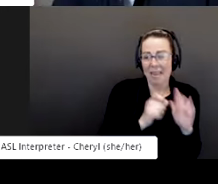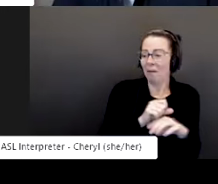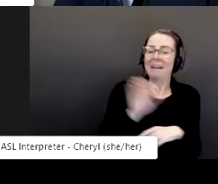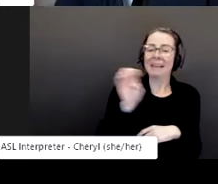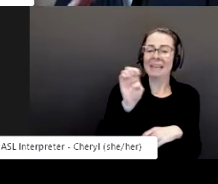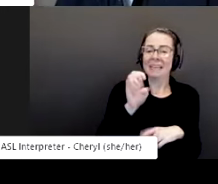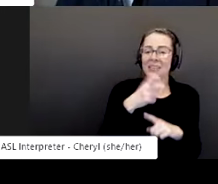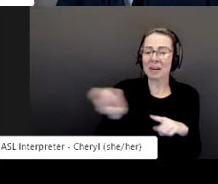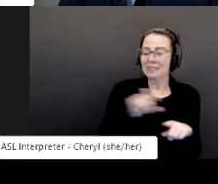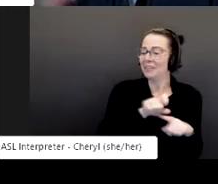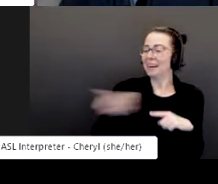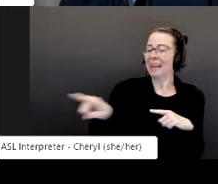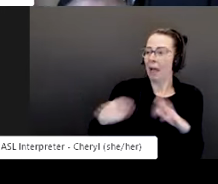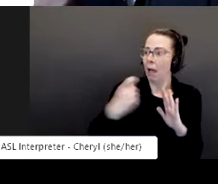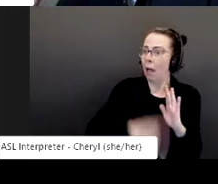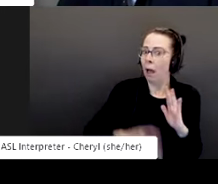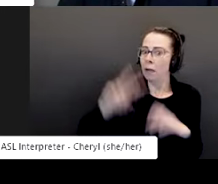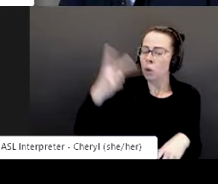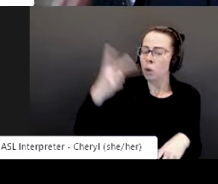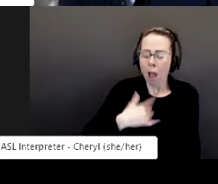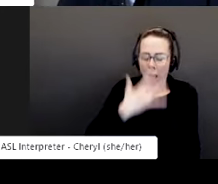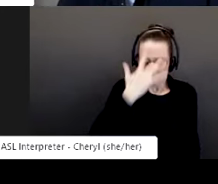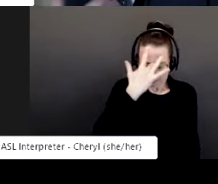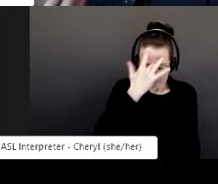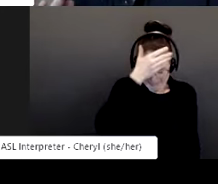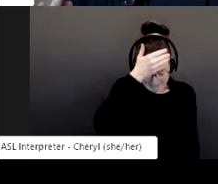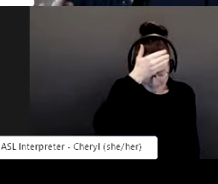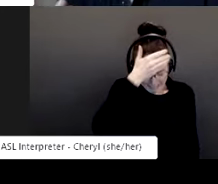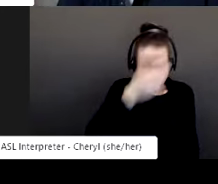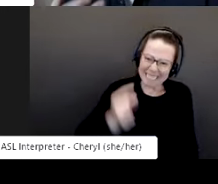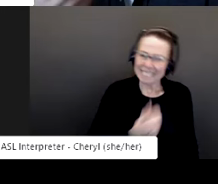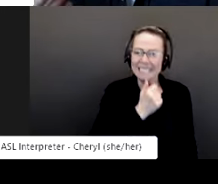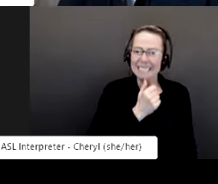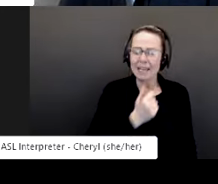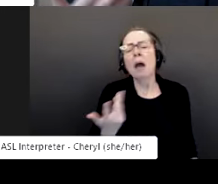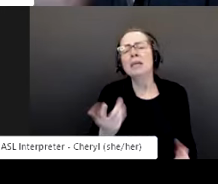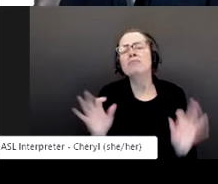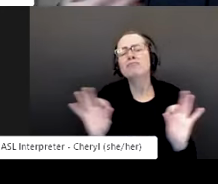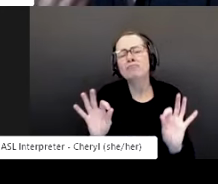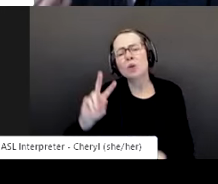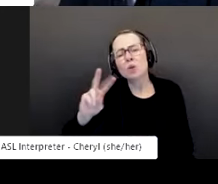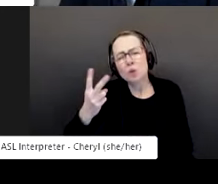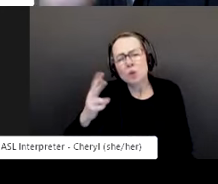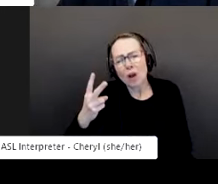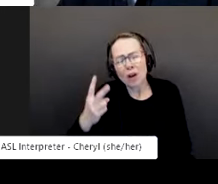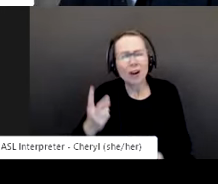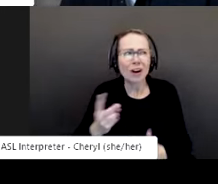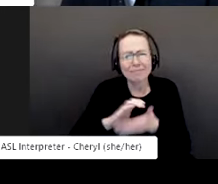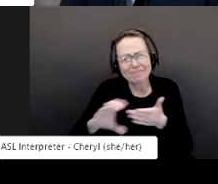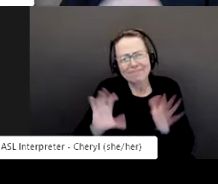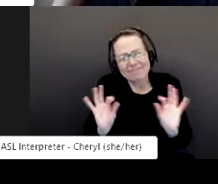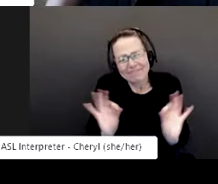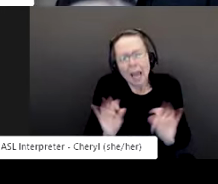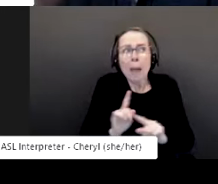I did spend $2 for that. And look, it's $2. It was fine, but I realized, just by doing this one other